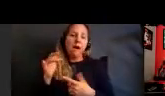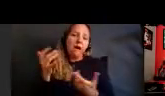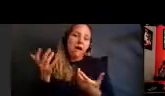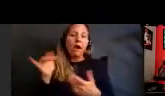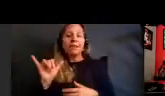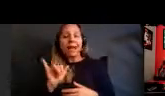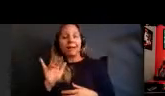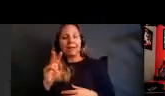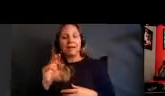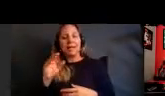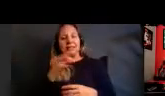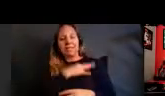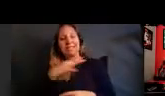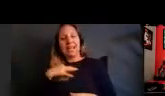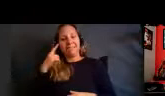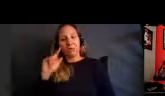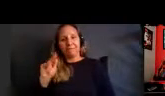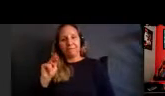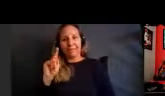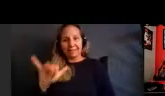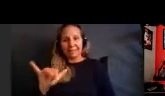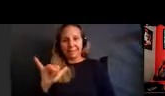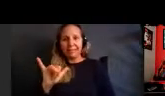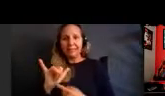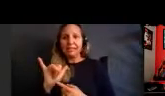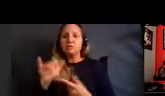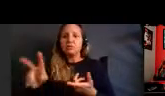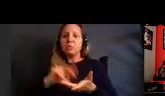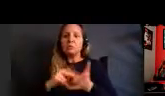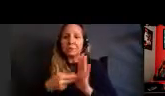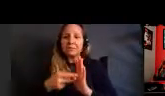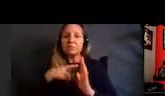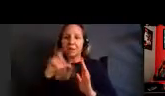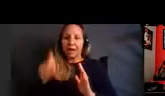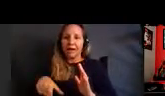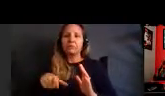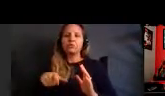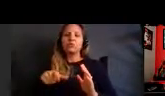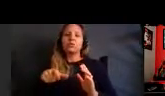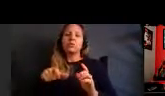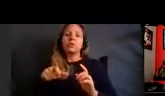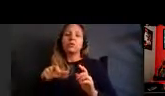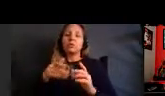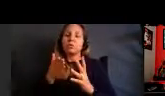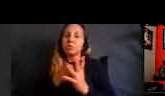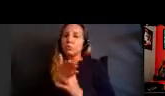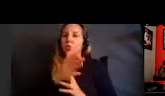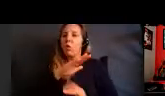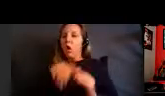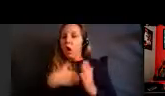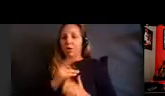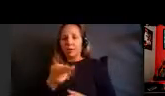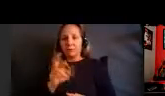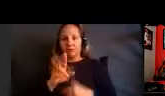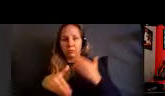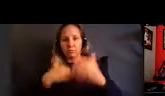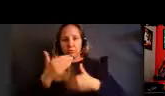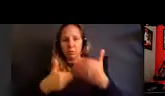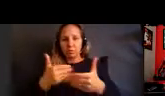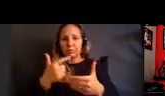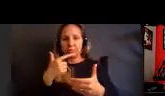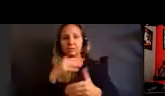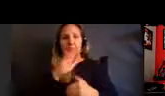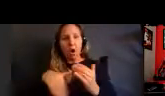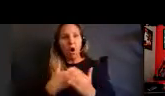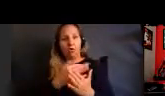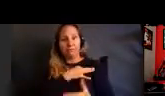employees, and they have to go through all of the same HR processes that anybody who was starting at Vancity had to go through. Now, I thought